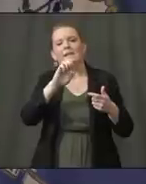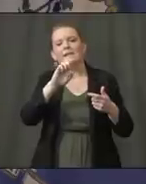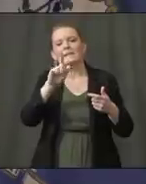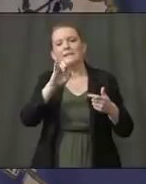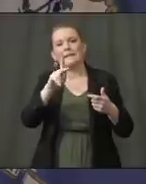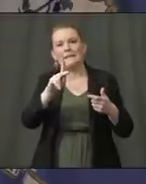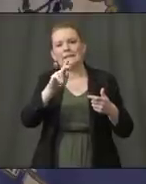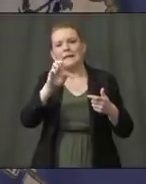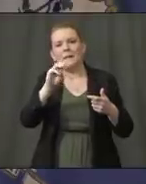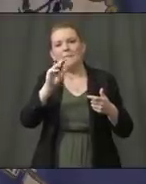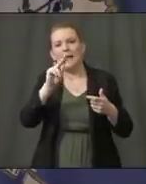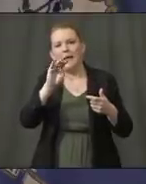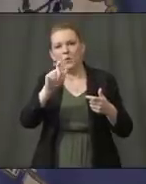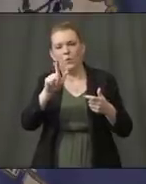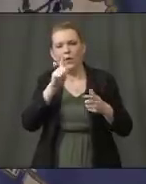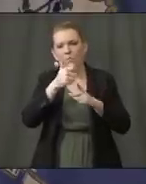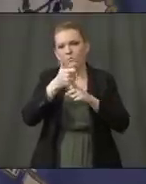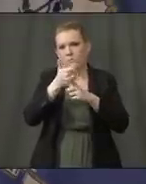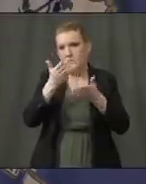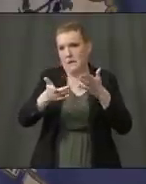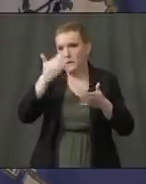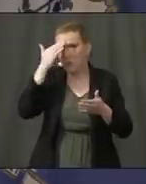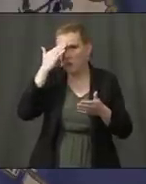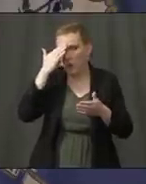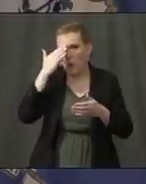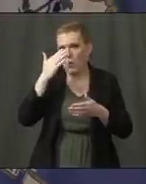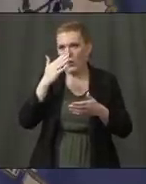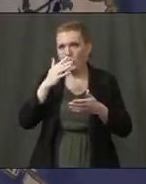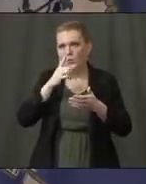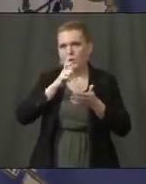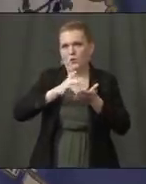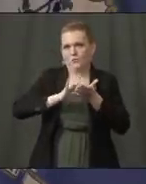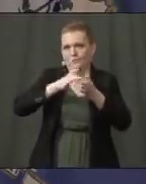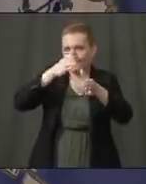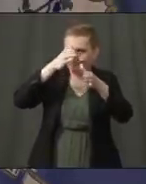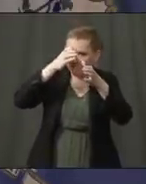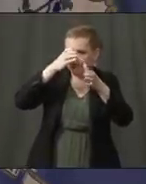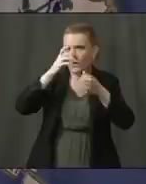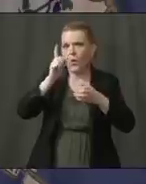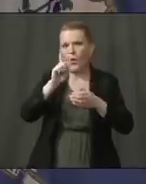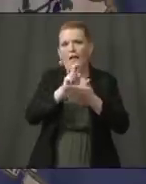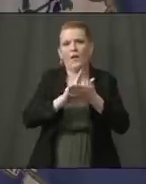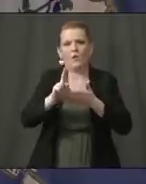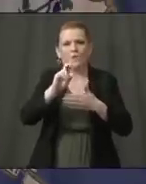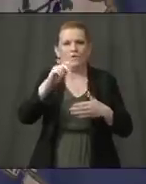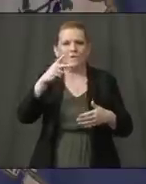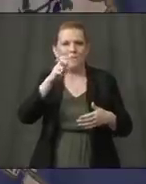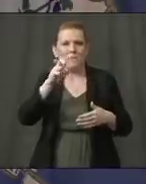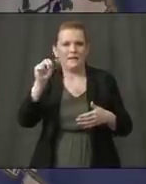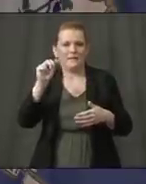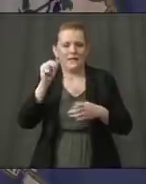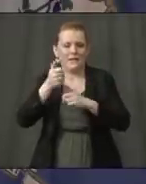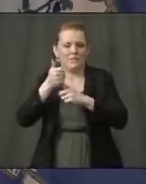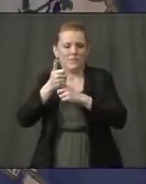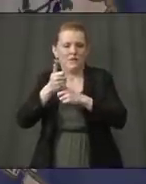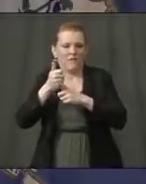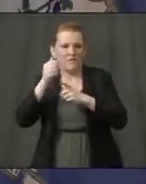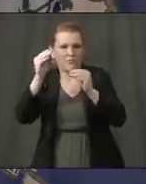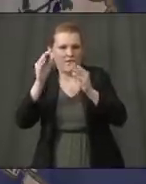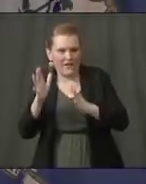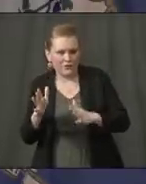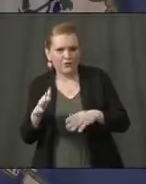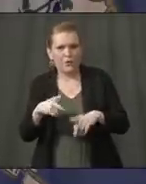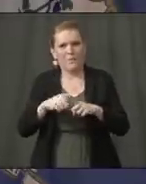is a healthcare expert, currently a University of Pennsylvania professor, and before that, healthcare